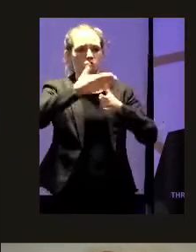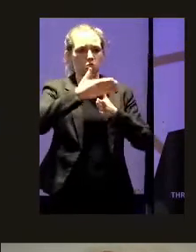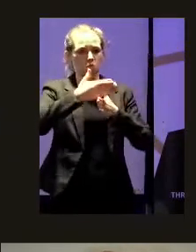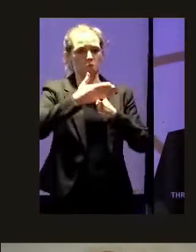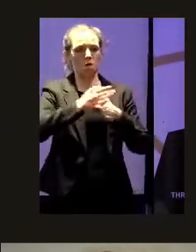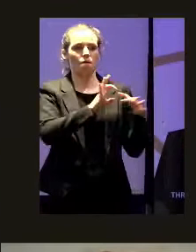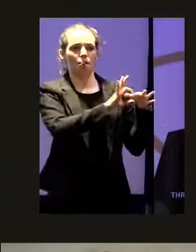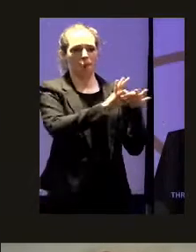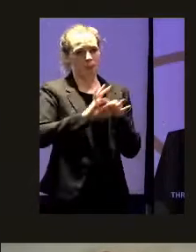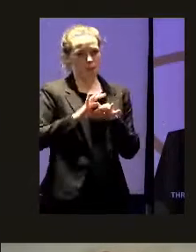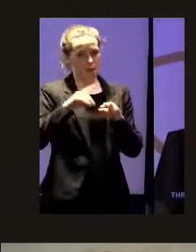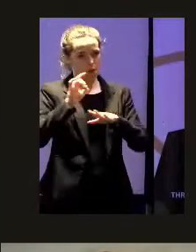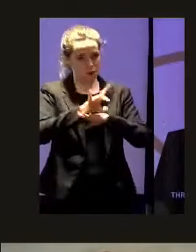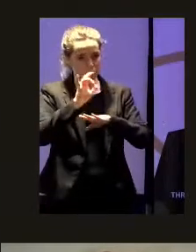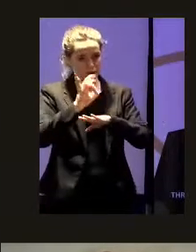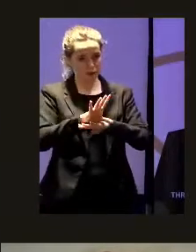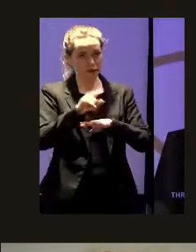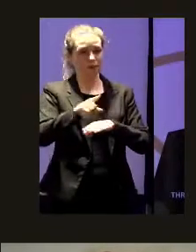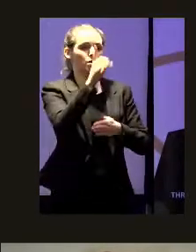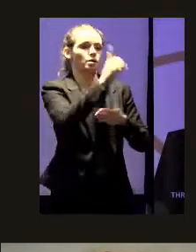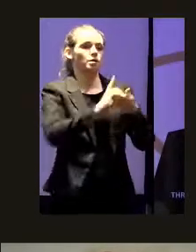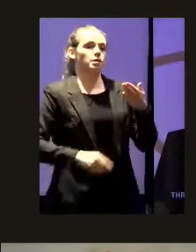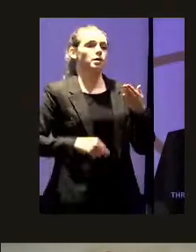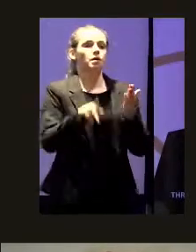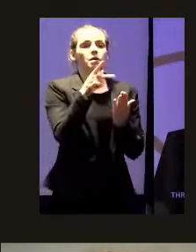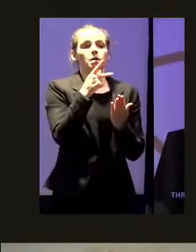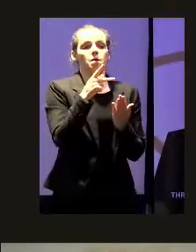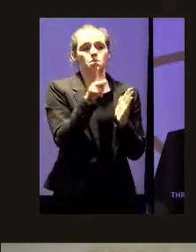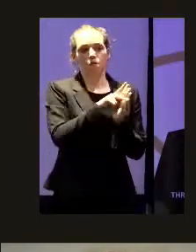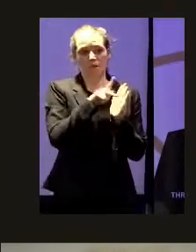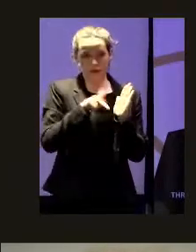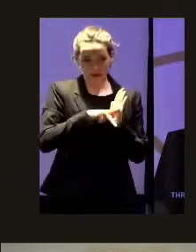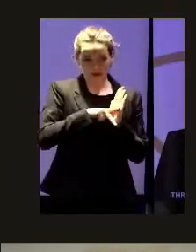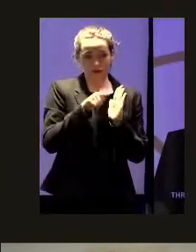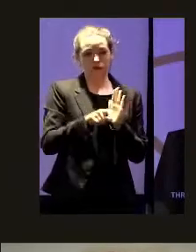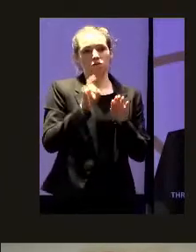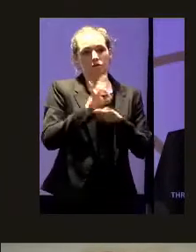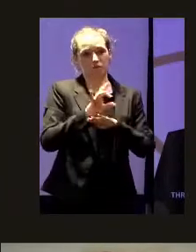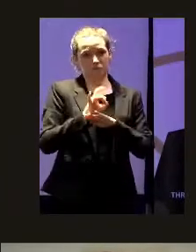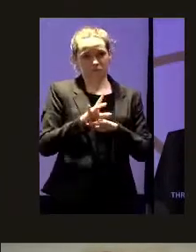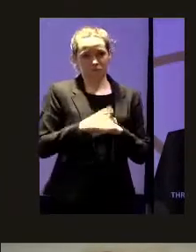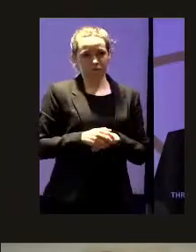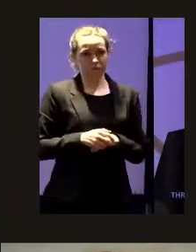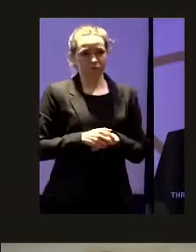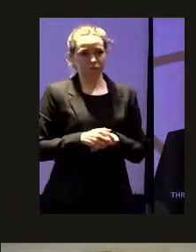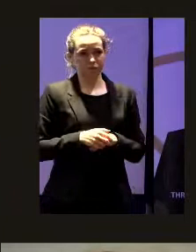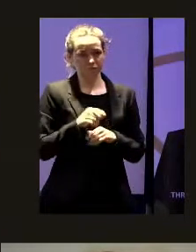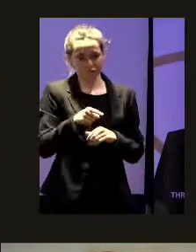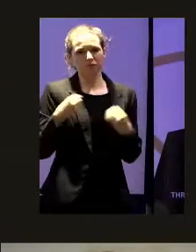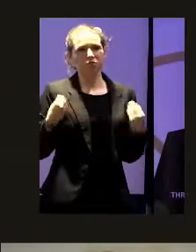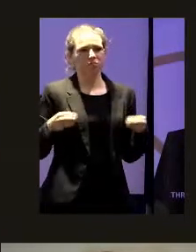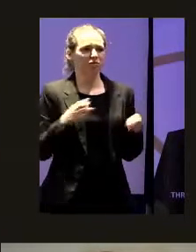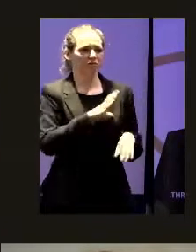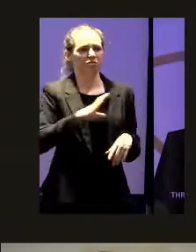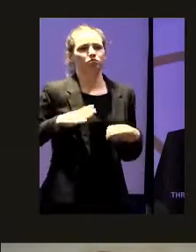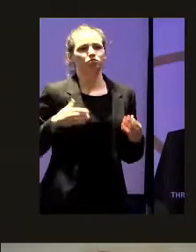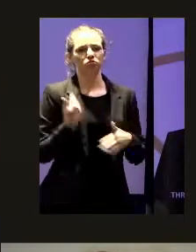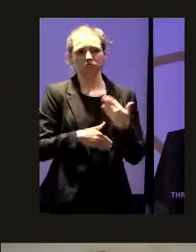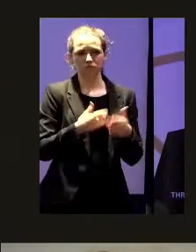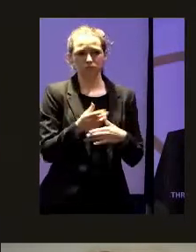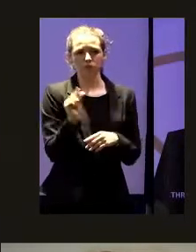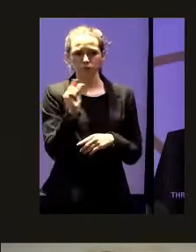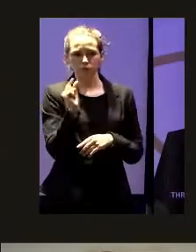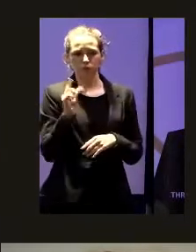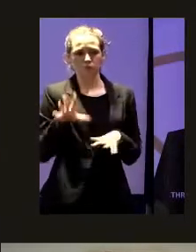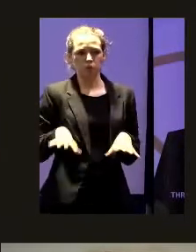consultation would be the draft policy on consultation, which council also is in the process of adopting